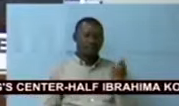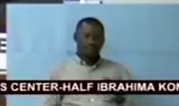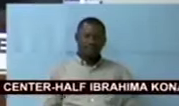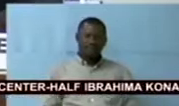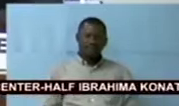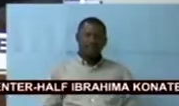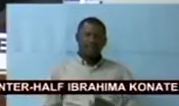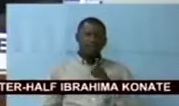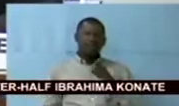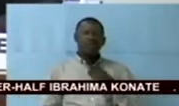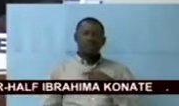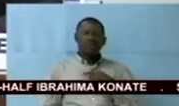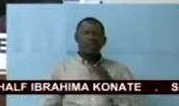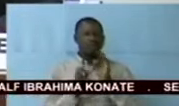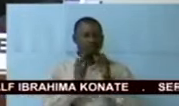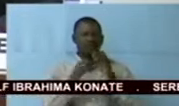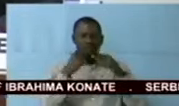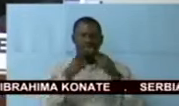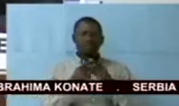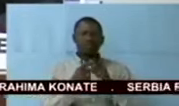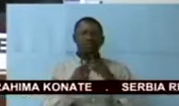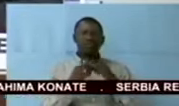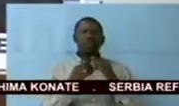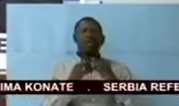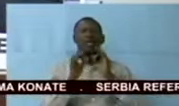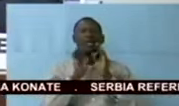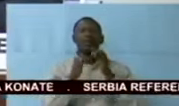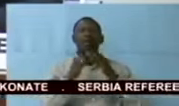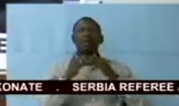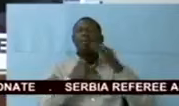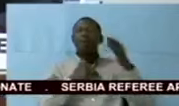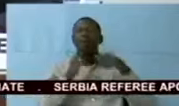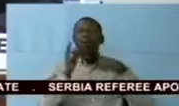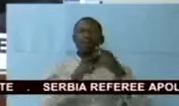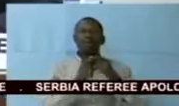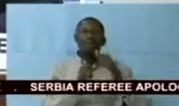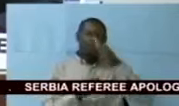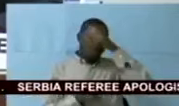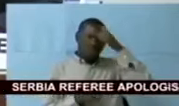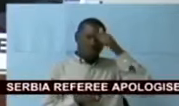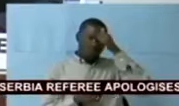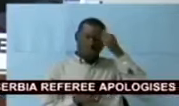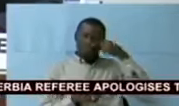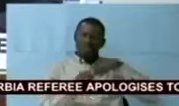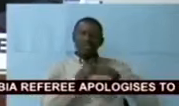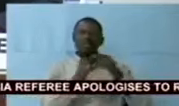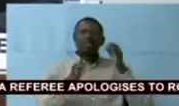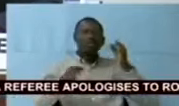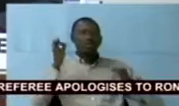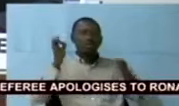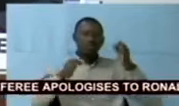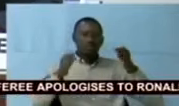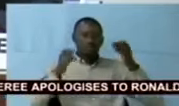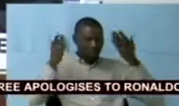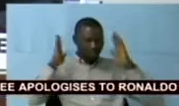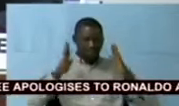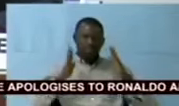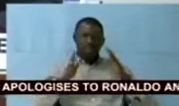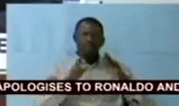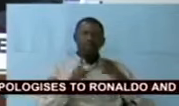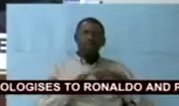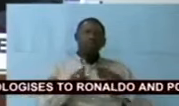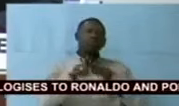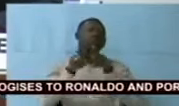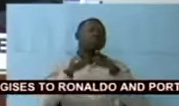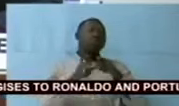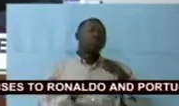as far as telling us about the assignment of the case to Justice Inkia.